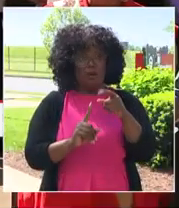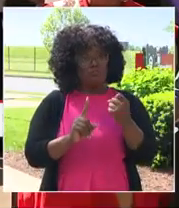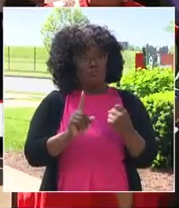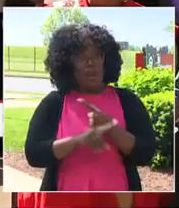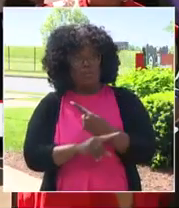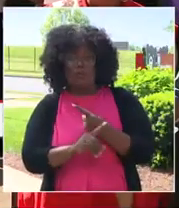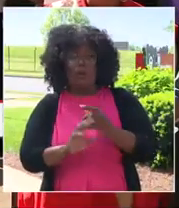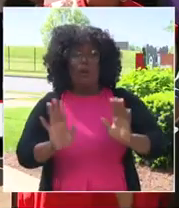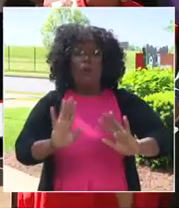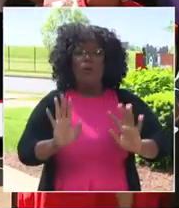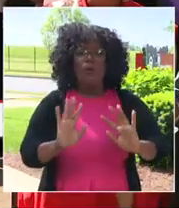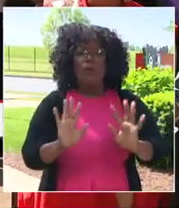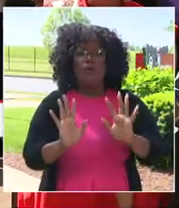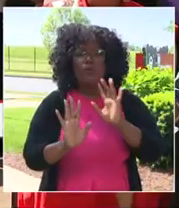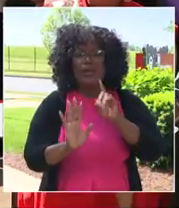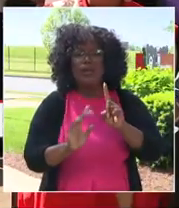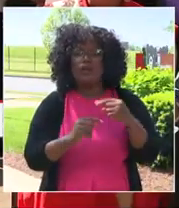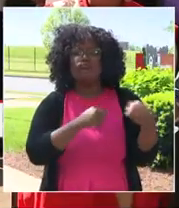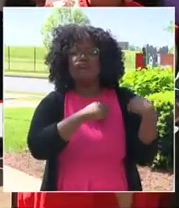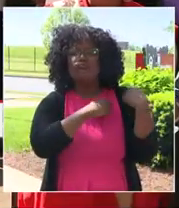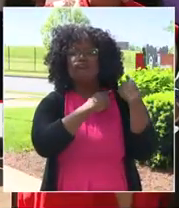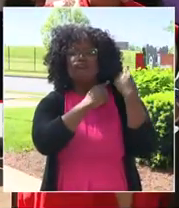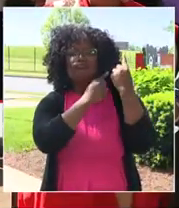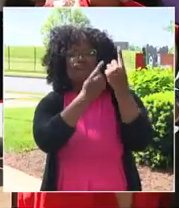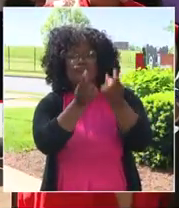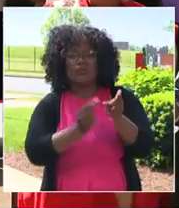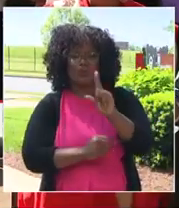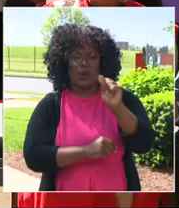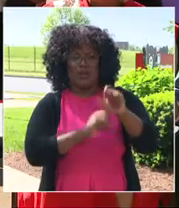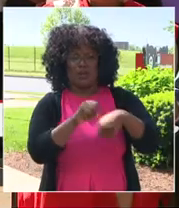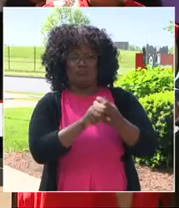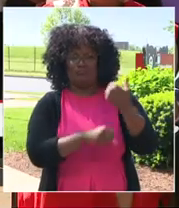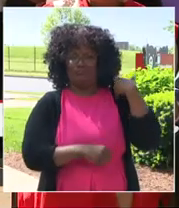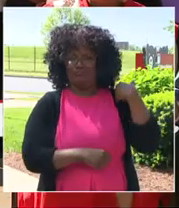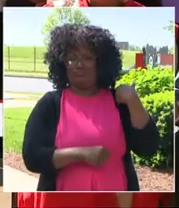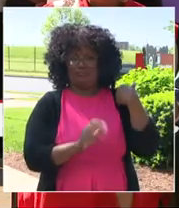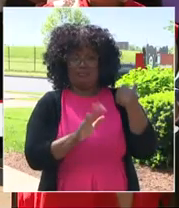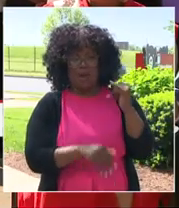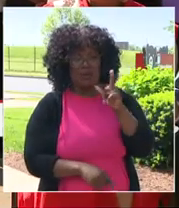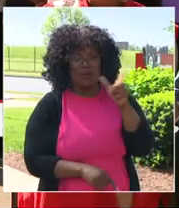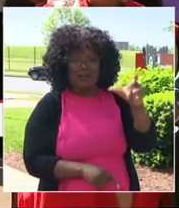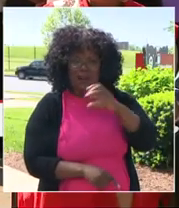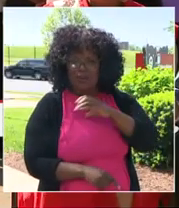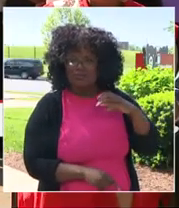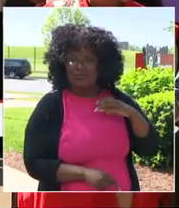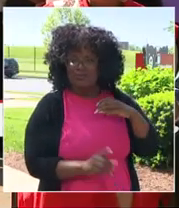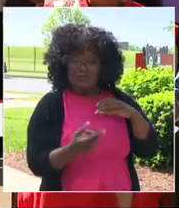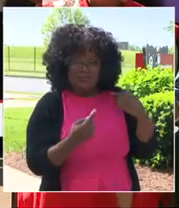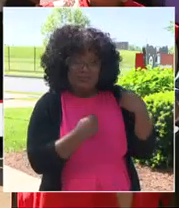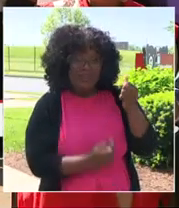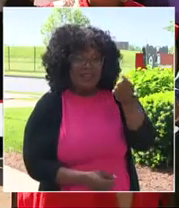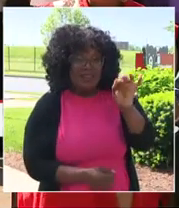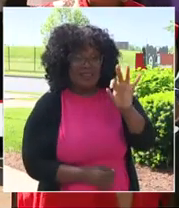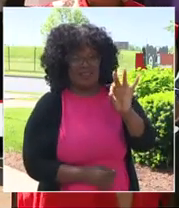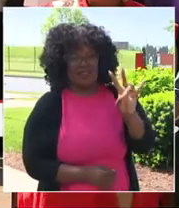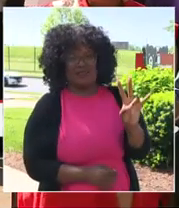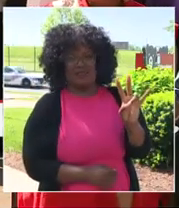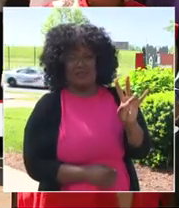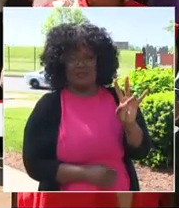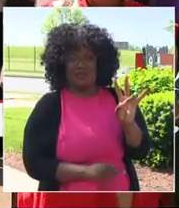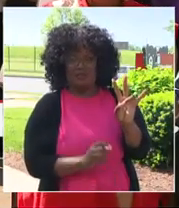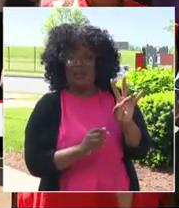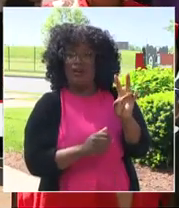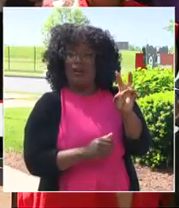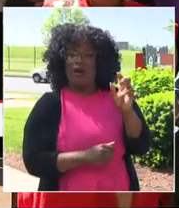was set over 20 years ago by Congress in 1997 under Republican